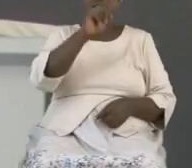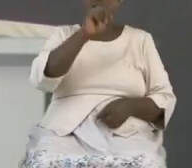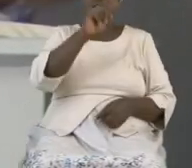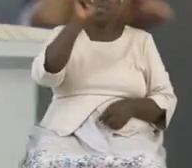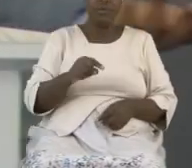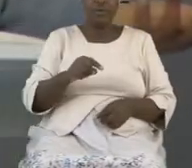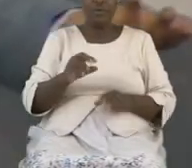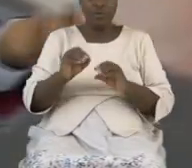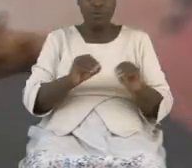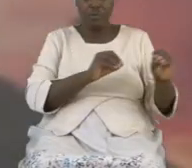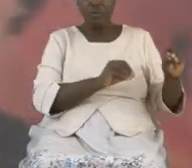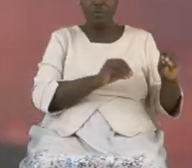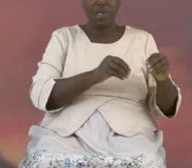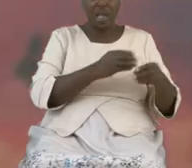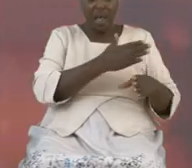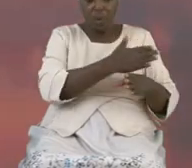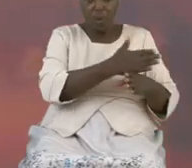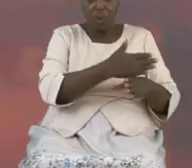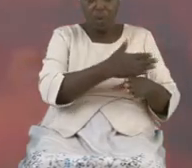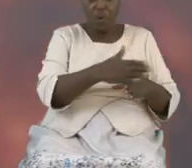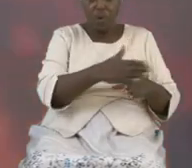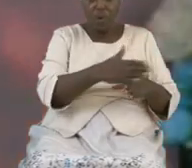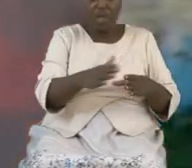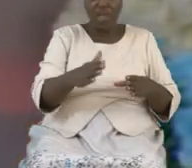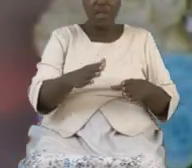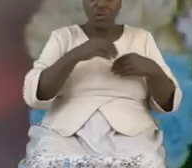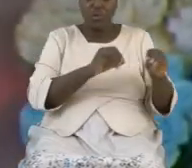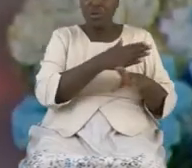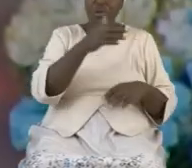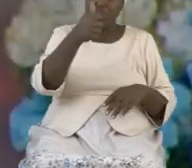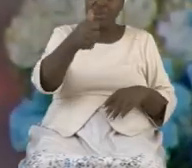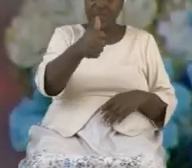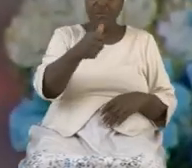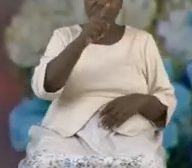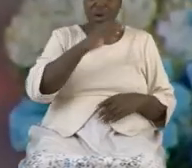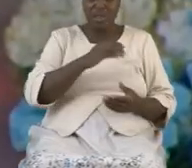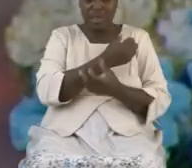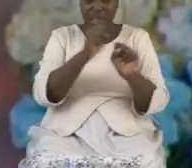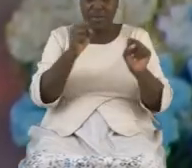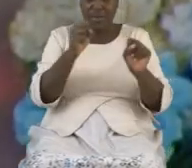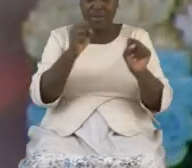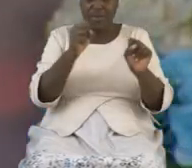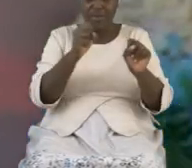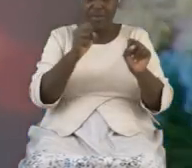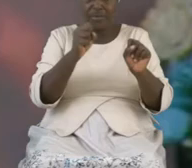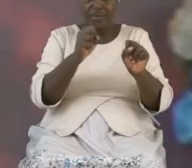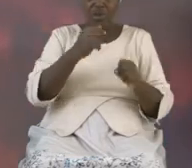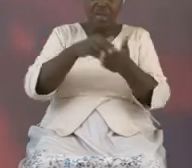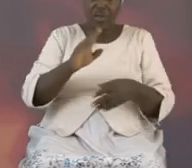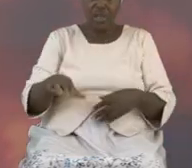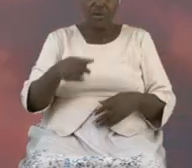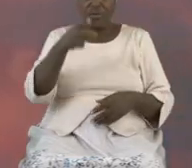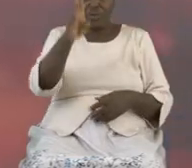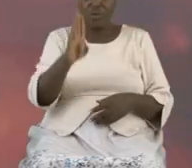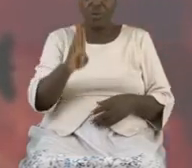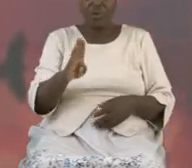you have to lay it aside yourself. You are converted, you are born again, you are a child of God. The